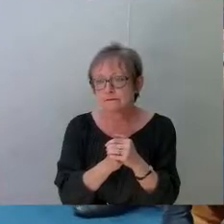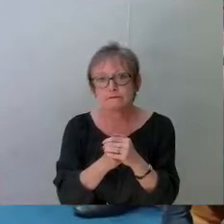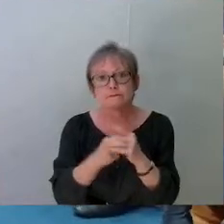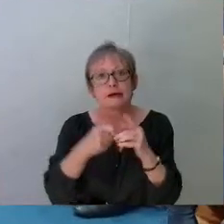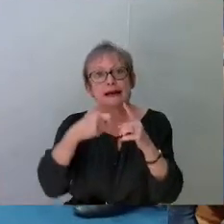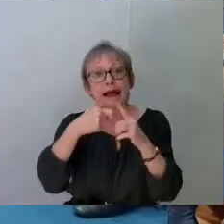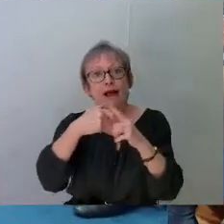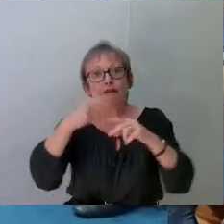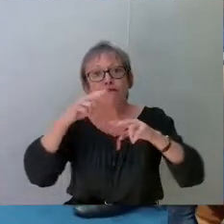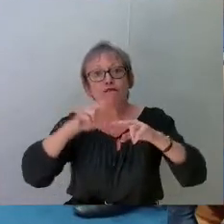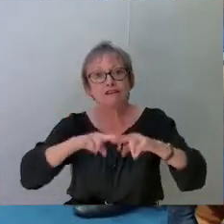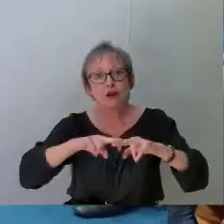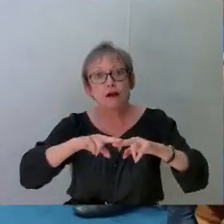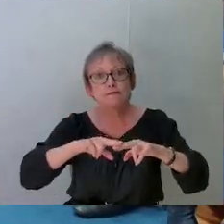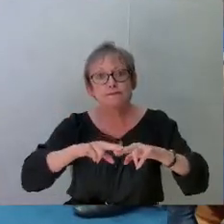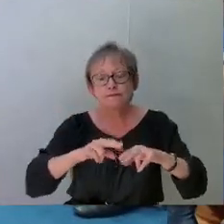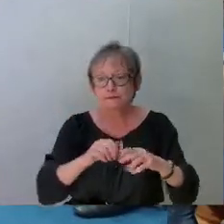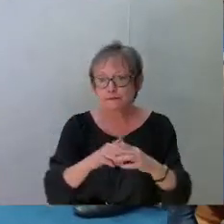Catherine Fisher.